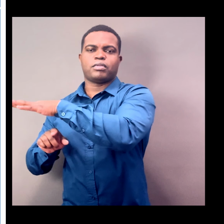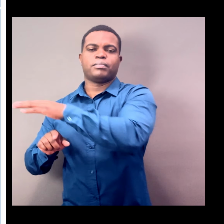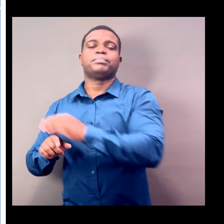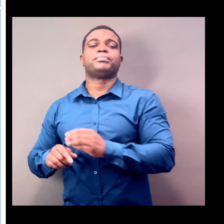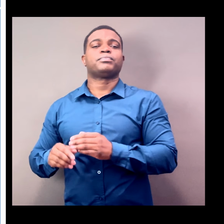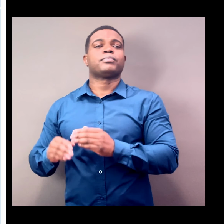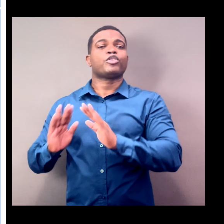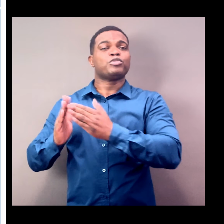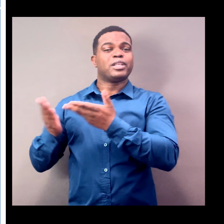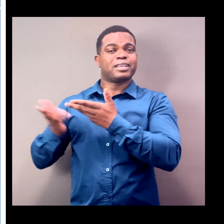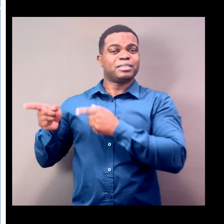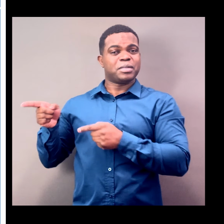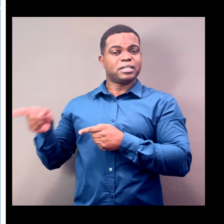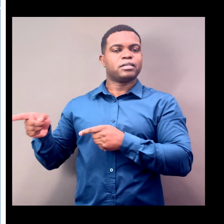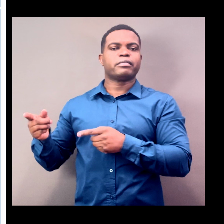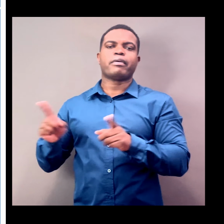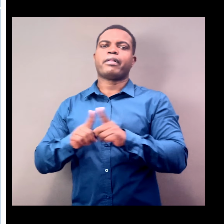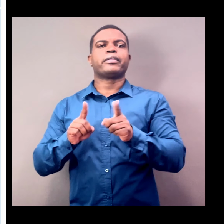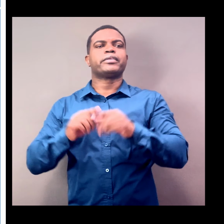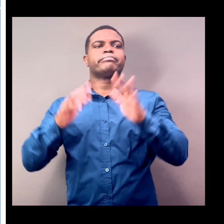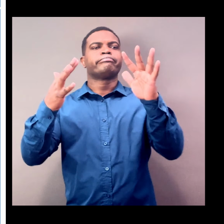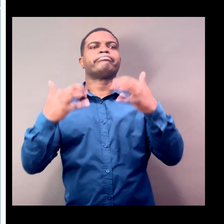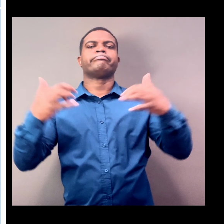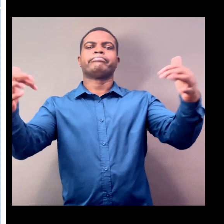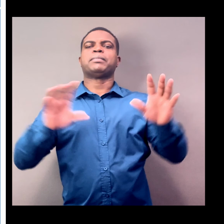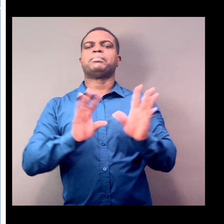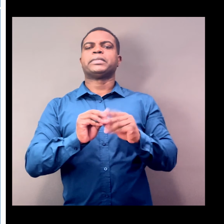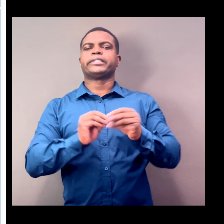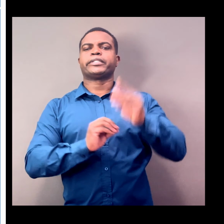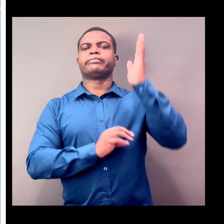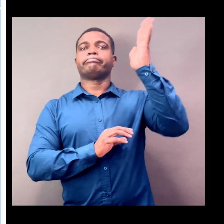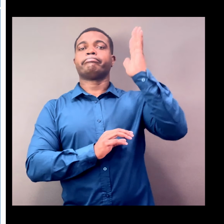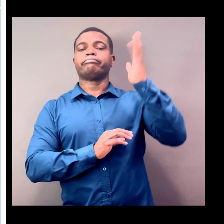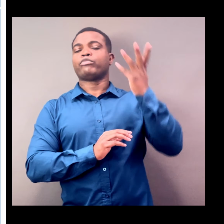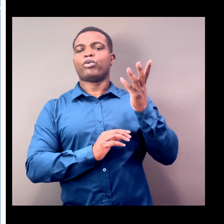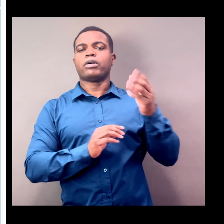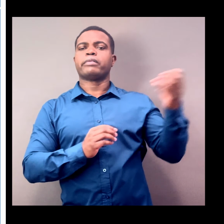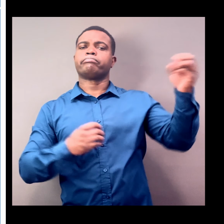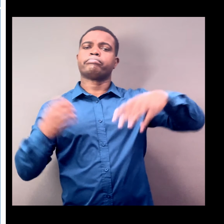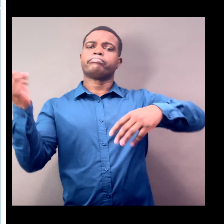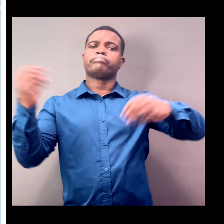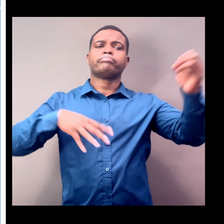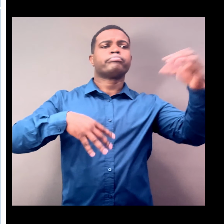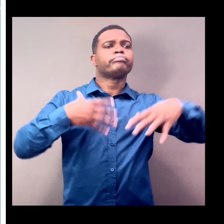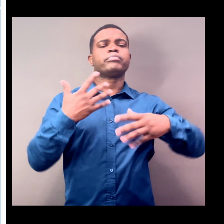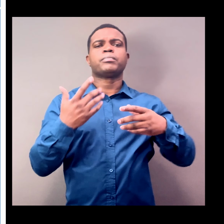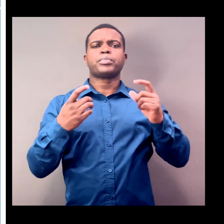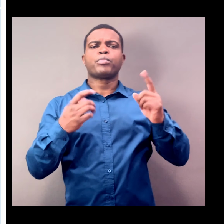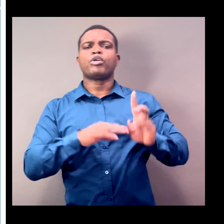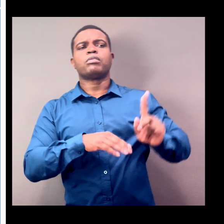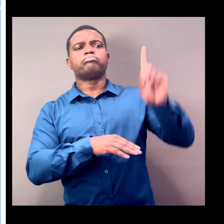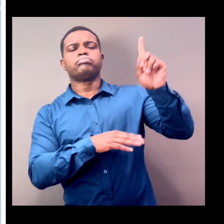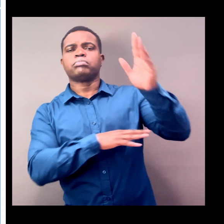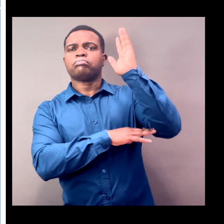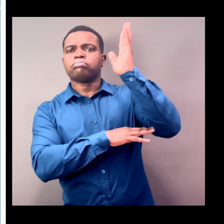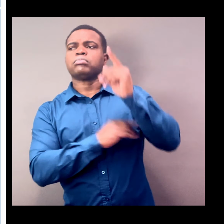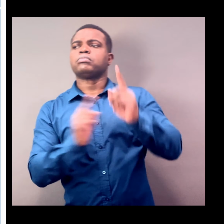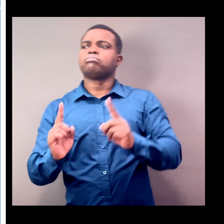community engagement is like a town hall meeting where you listen to each other's ideas concerns, and opinions to